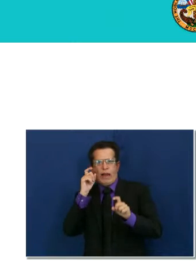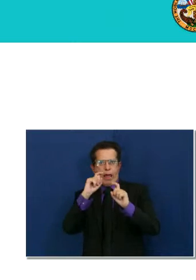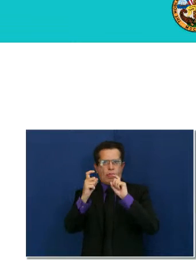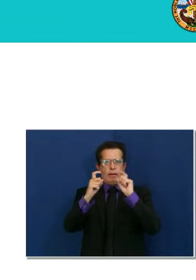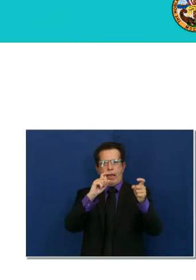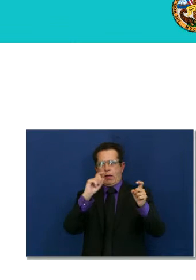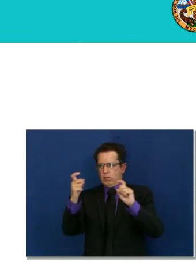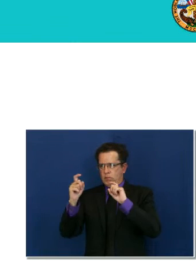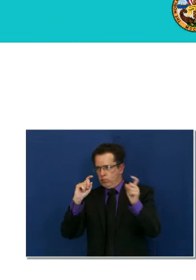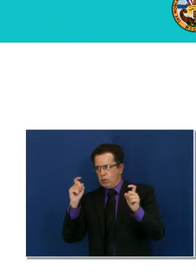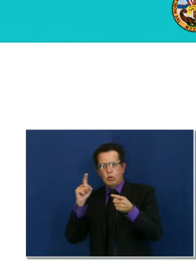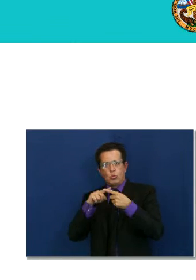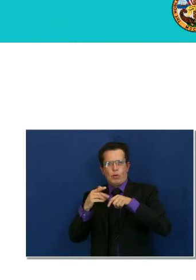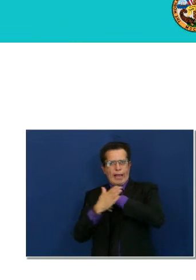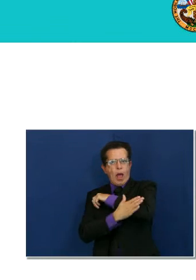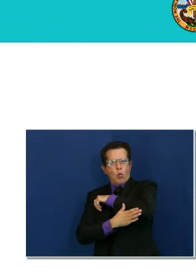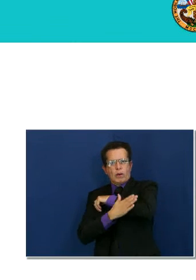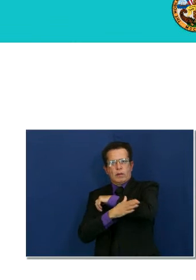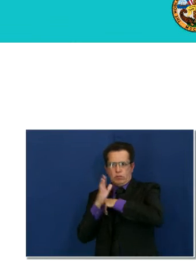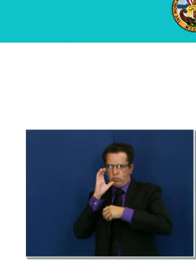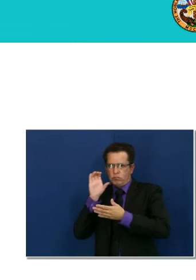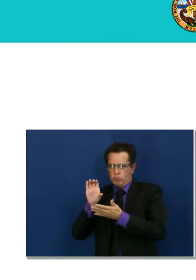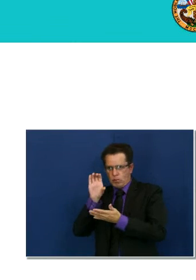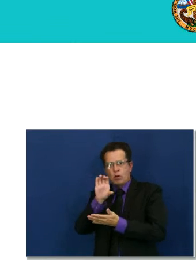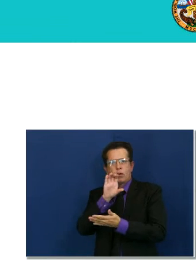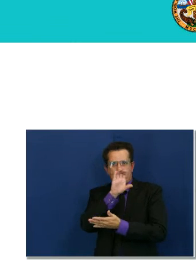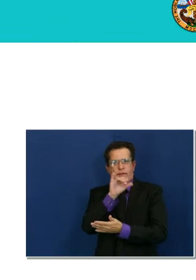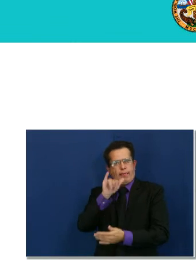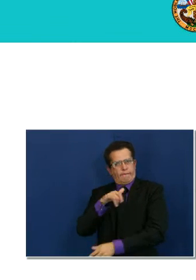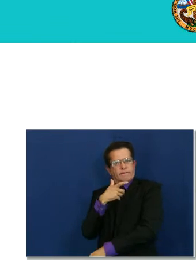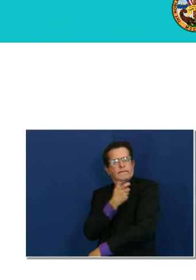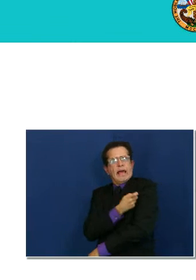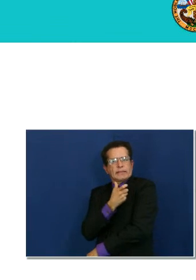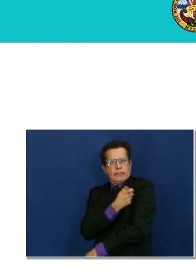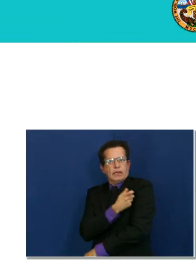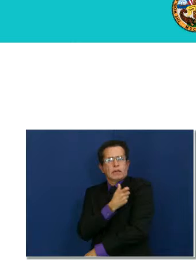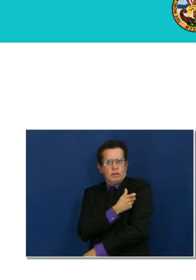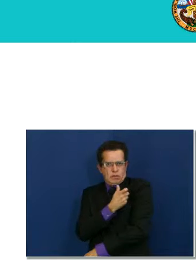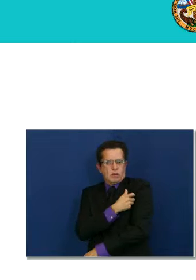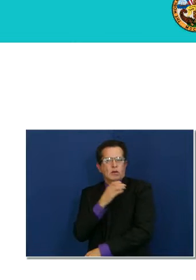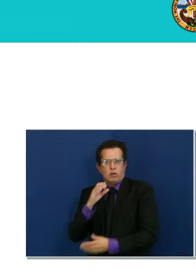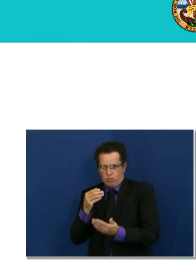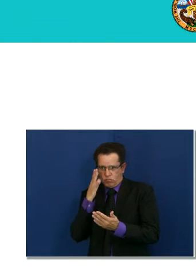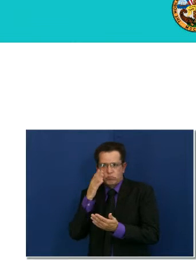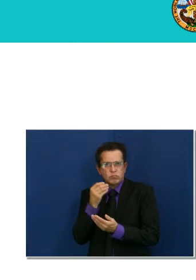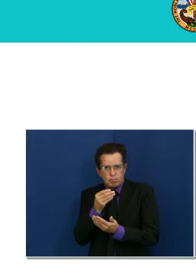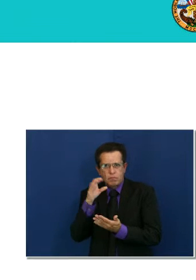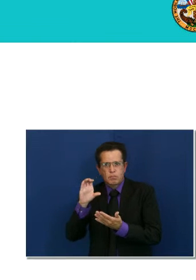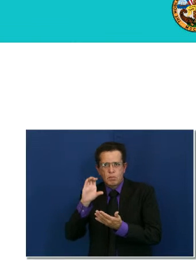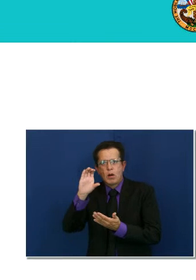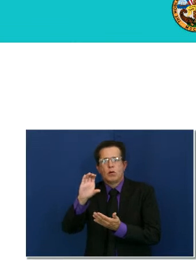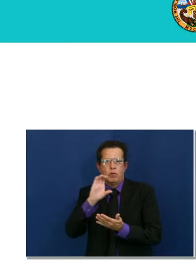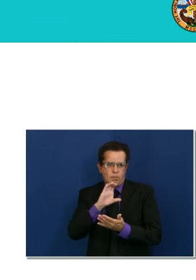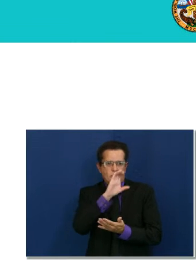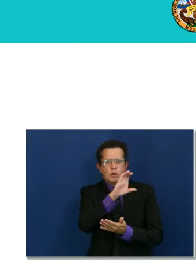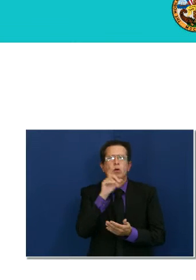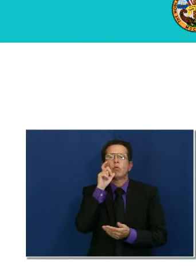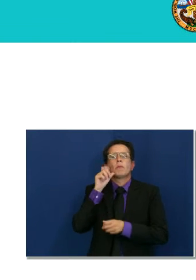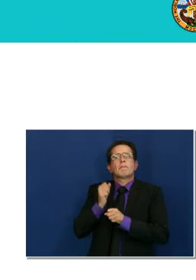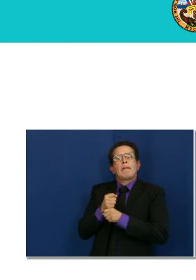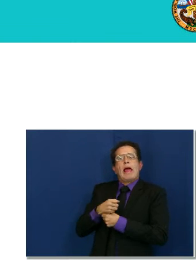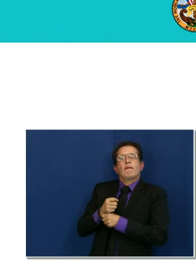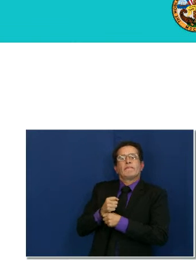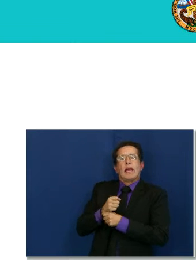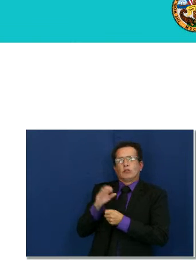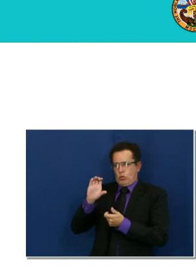vaccines to counties. The vaccine is distributed by the manufacturer.